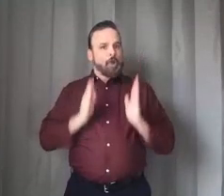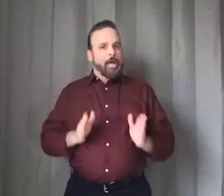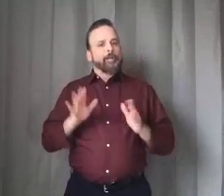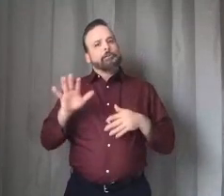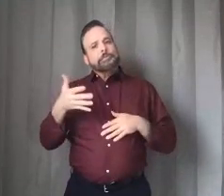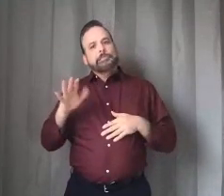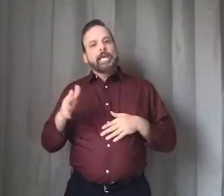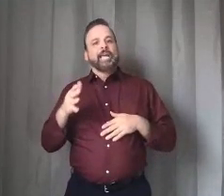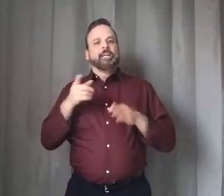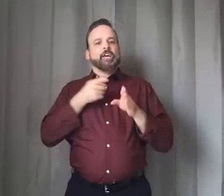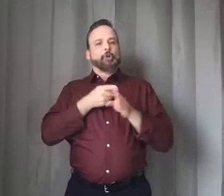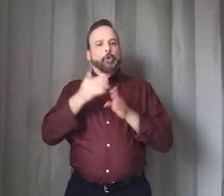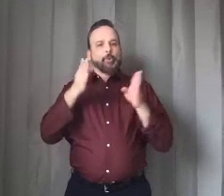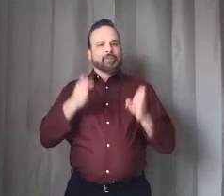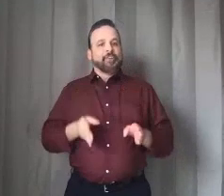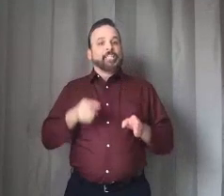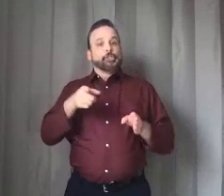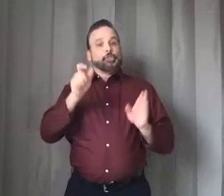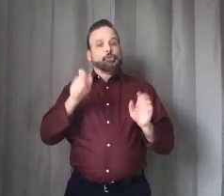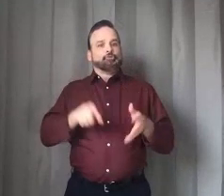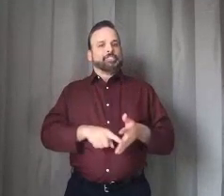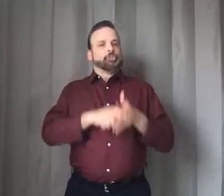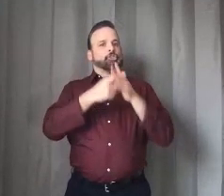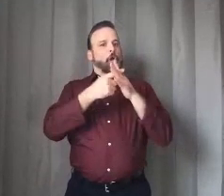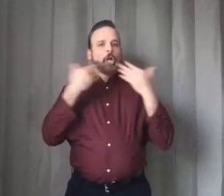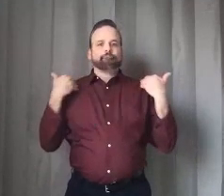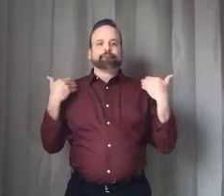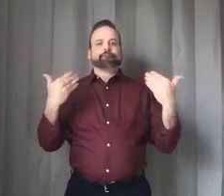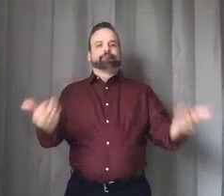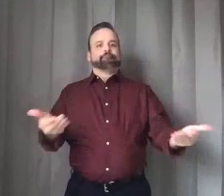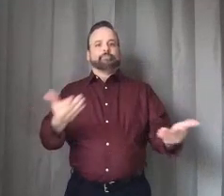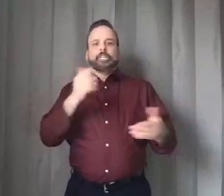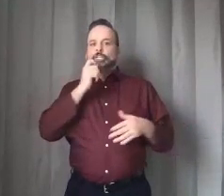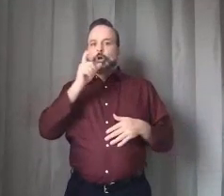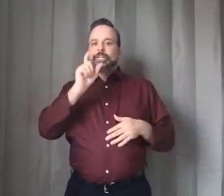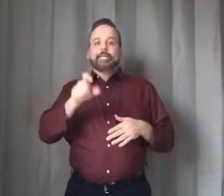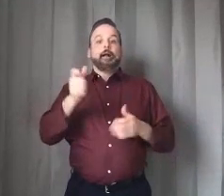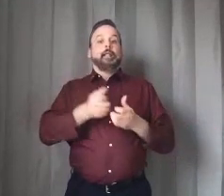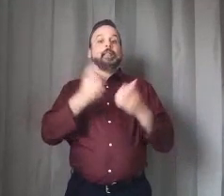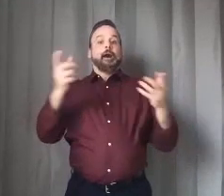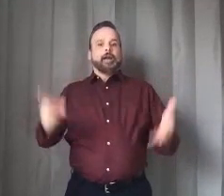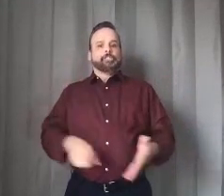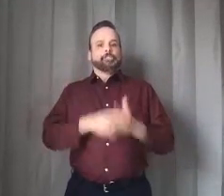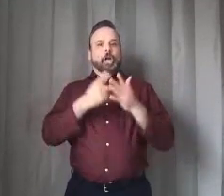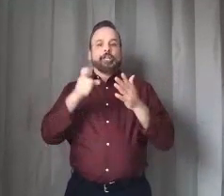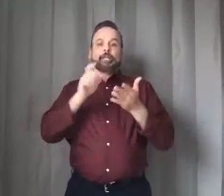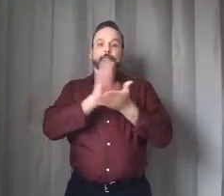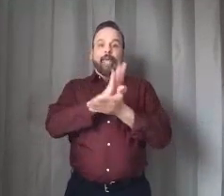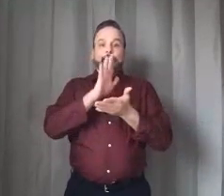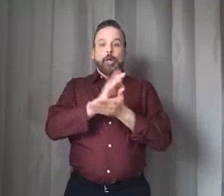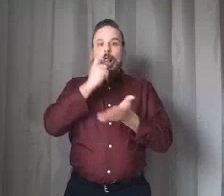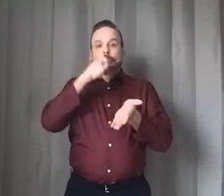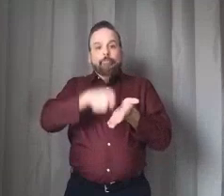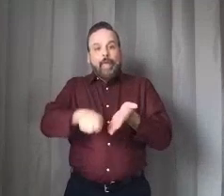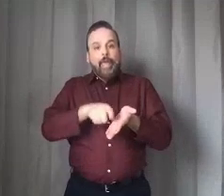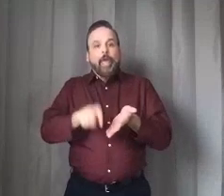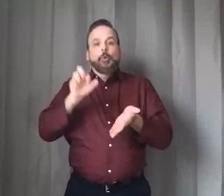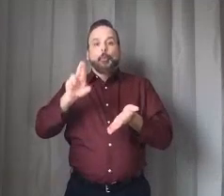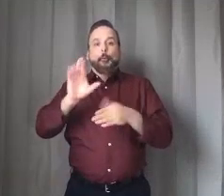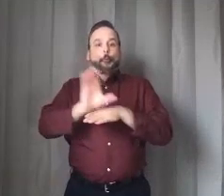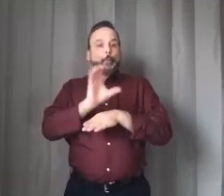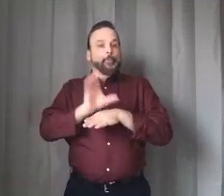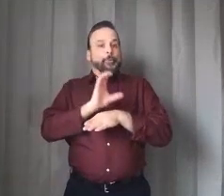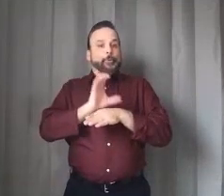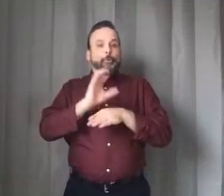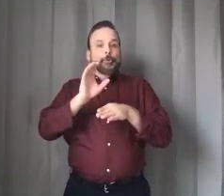kind of professions where you can just get started. You don't really need a lot to get started with. You just need a paper and pen. You need a computer, a